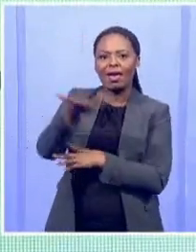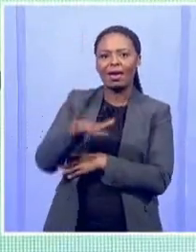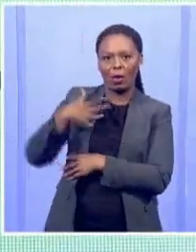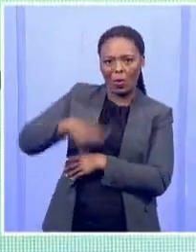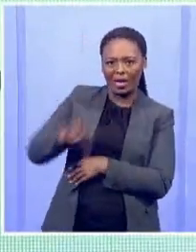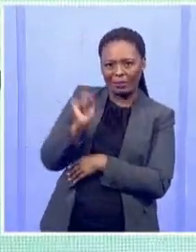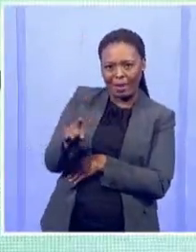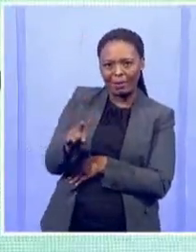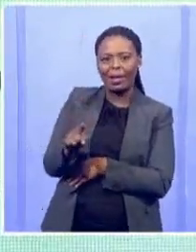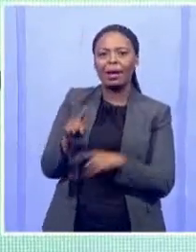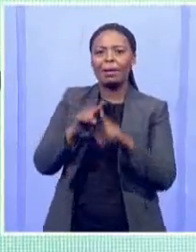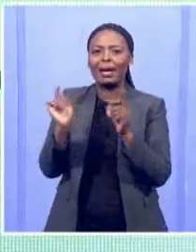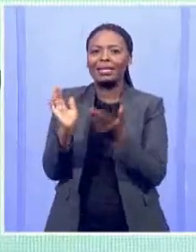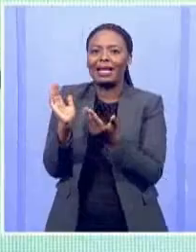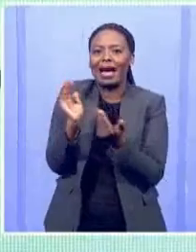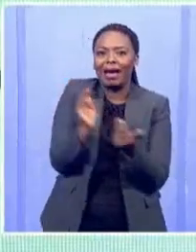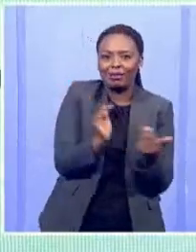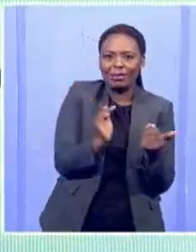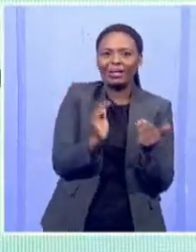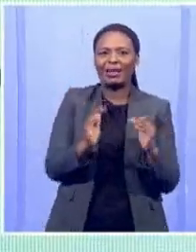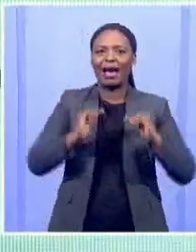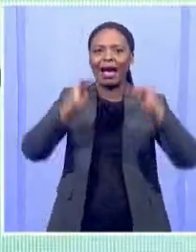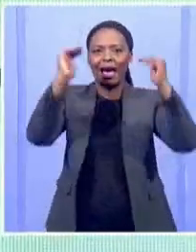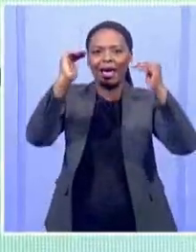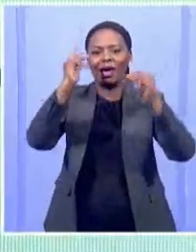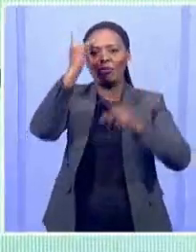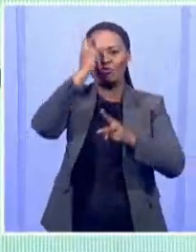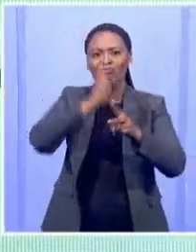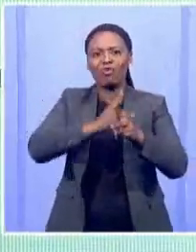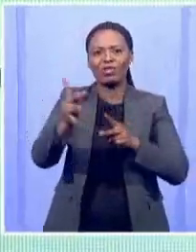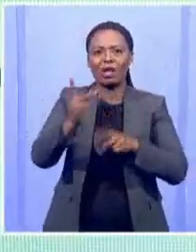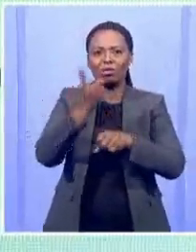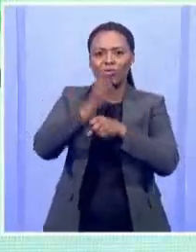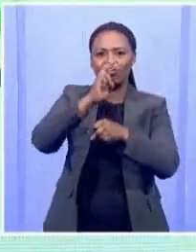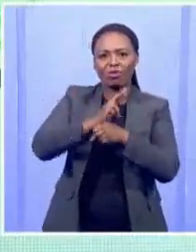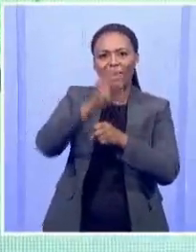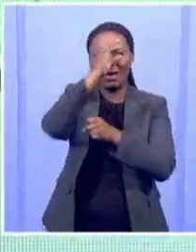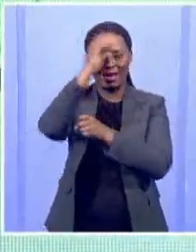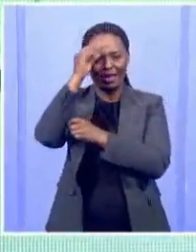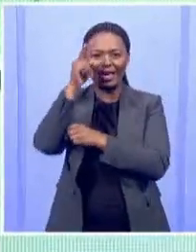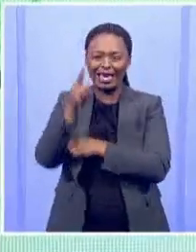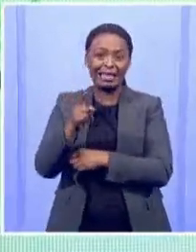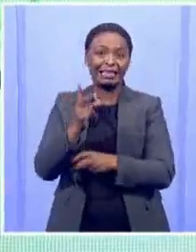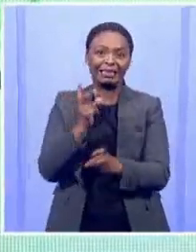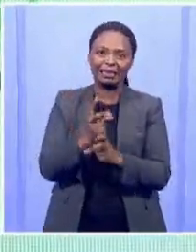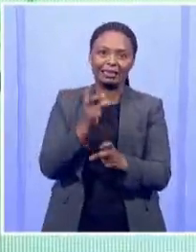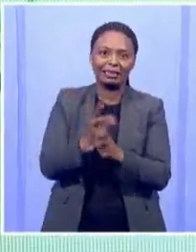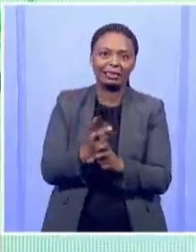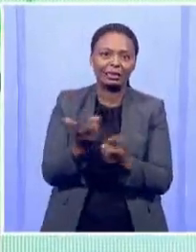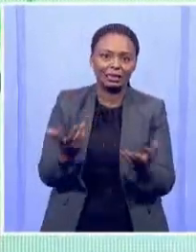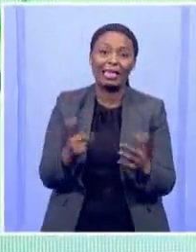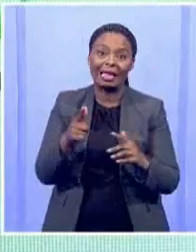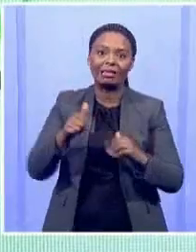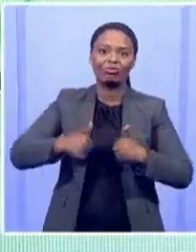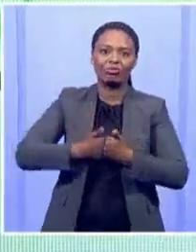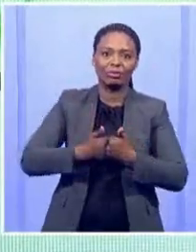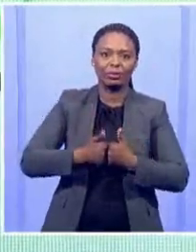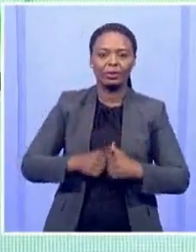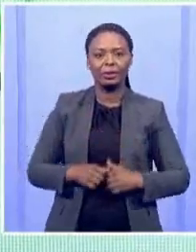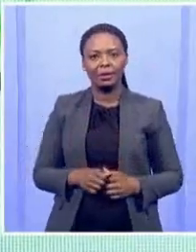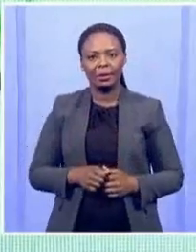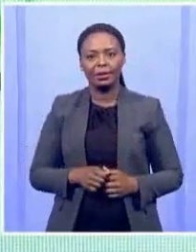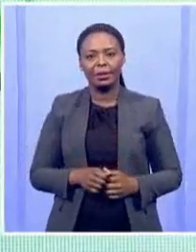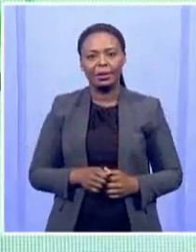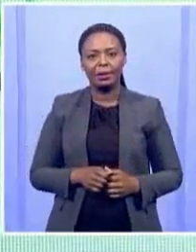of attracting your highly qualified professionals into those rural institutions is going to remains a challenge.